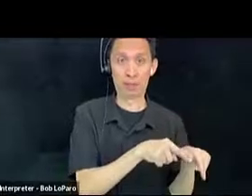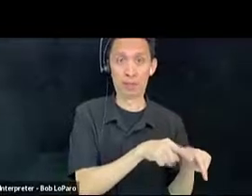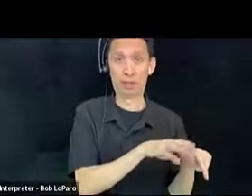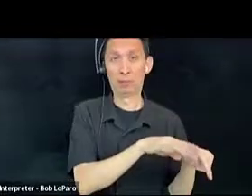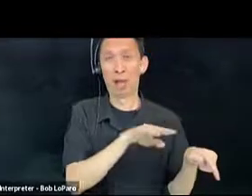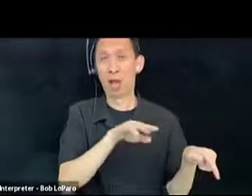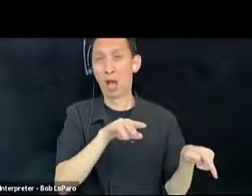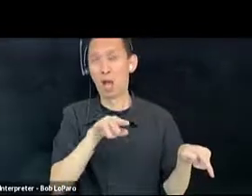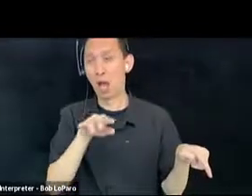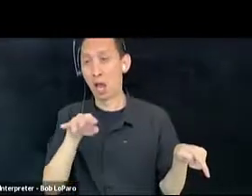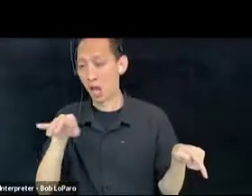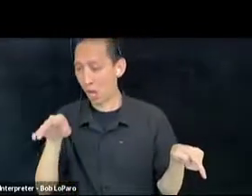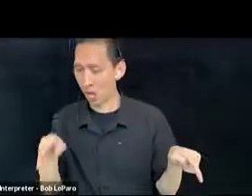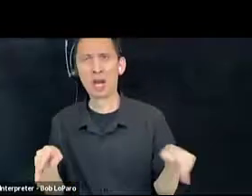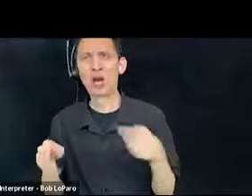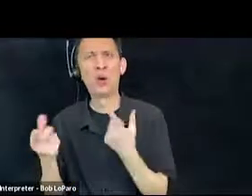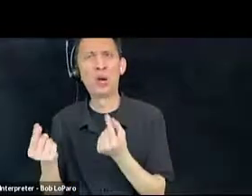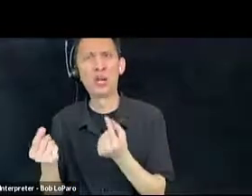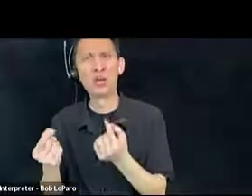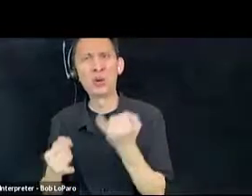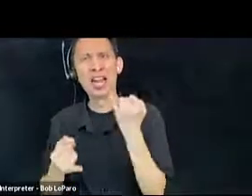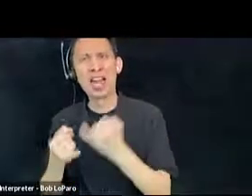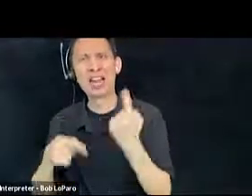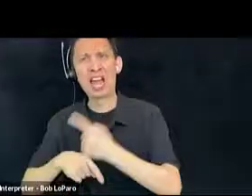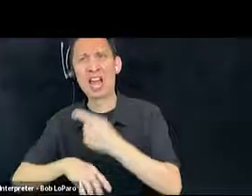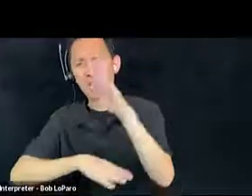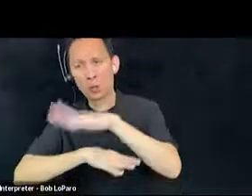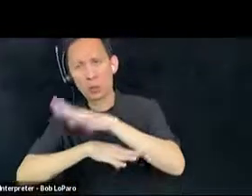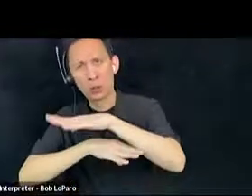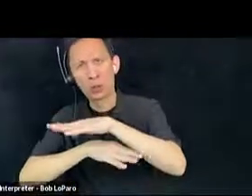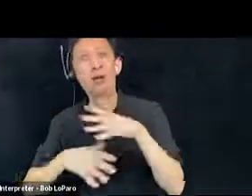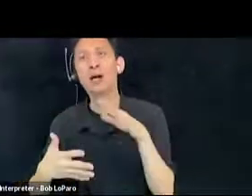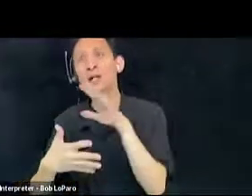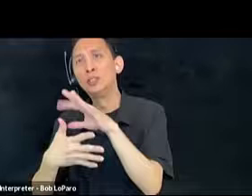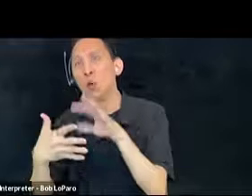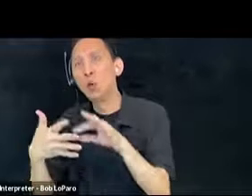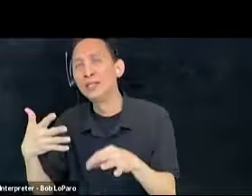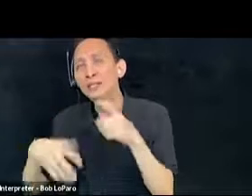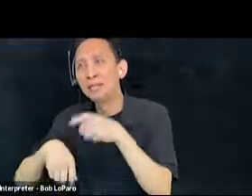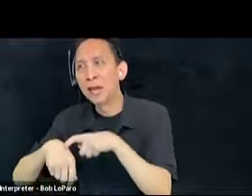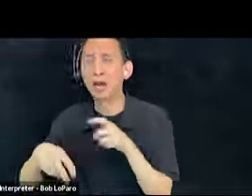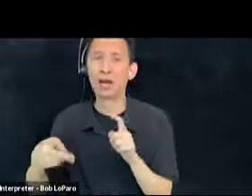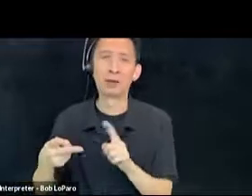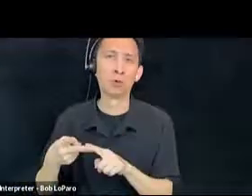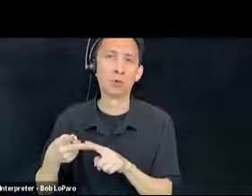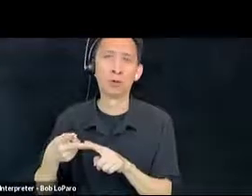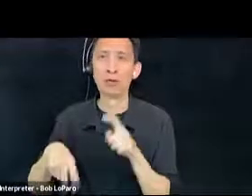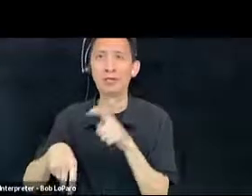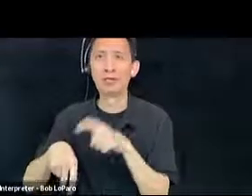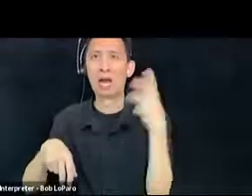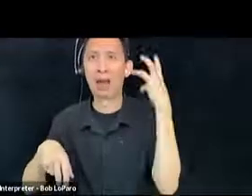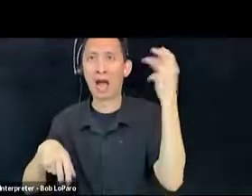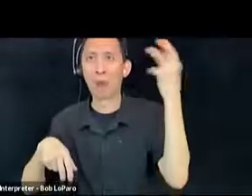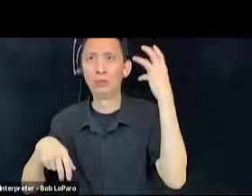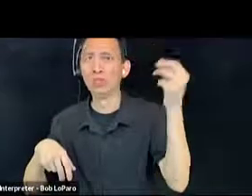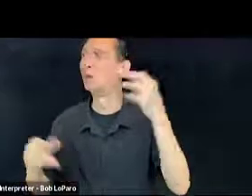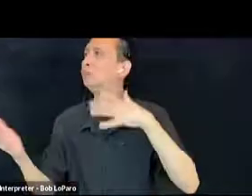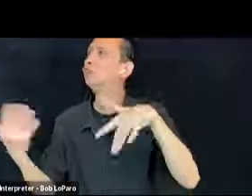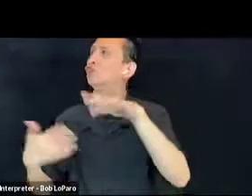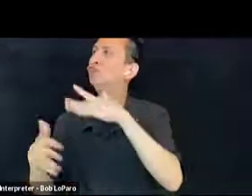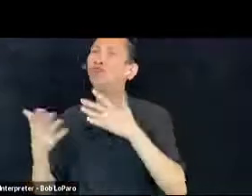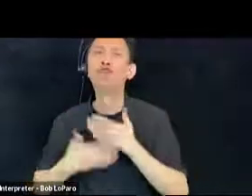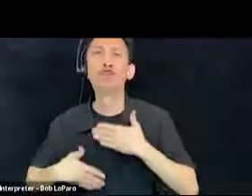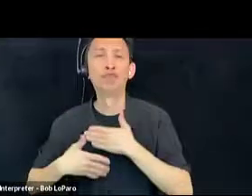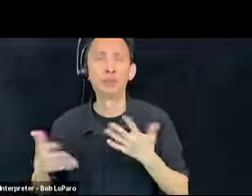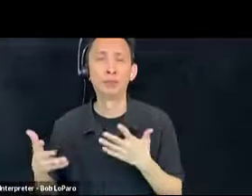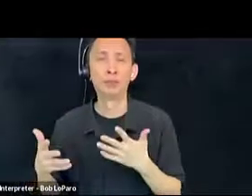end of our calendar. At the end of the day, we're going to have choice time or time outside. So we get to look at that space